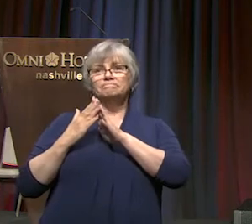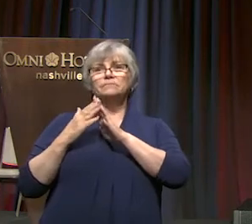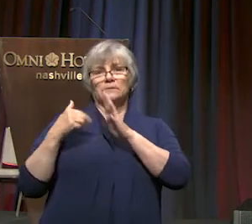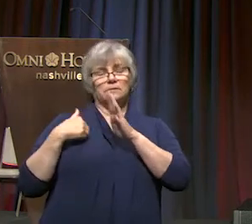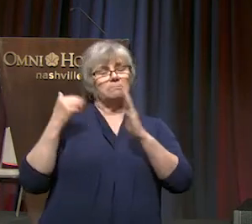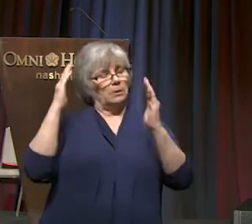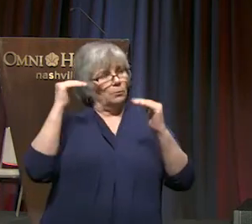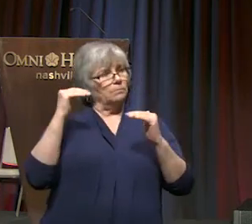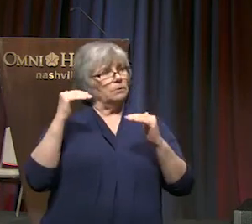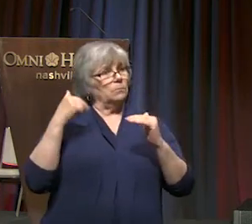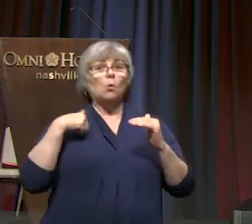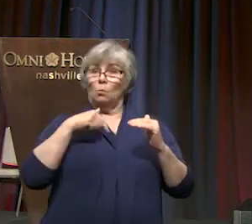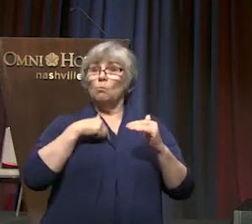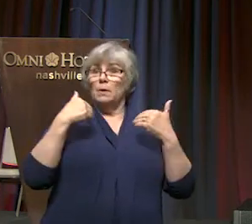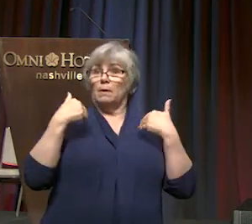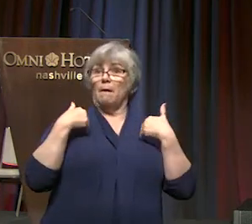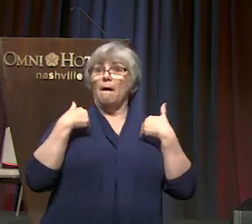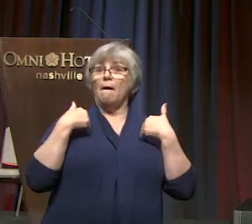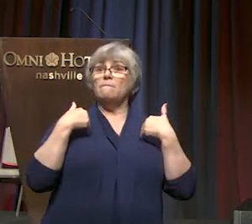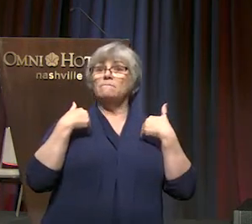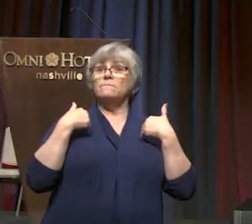We have the assets